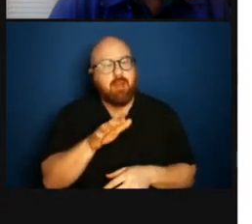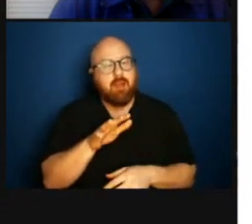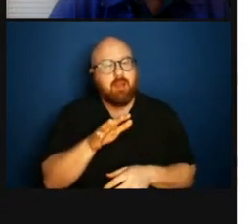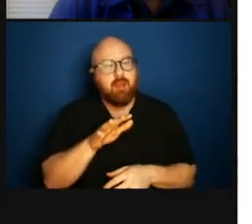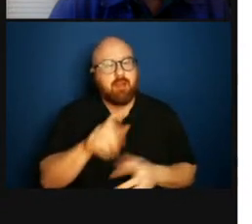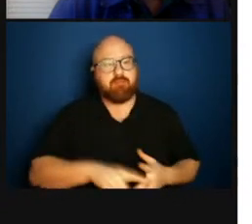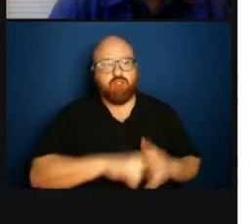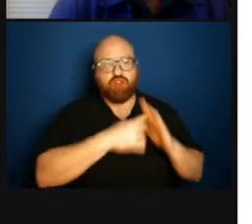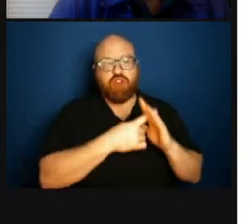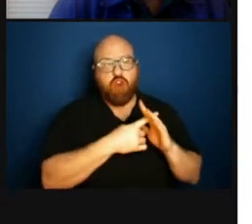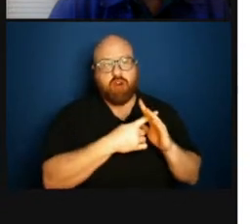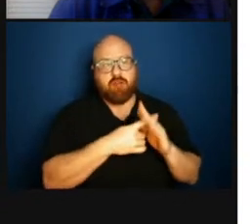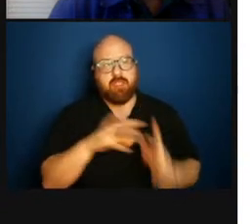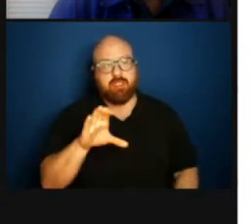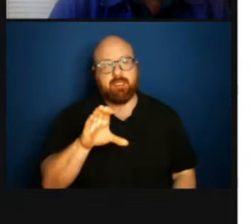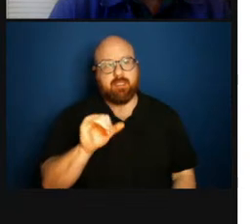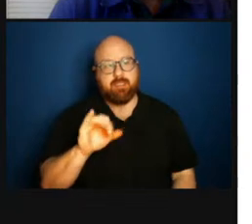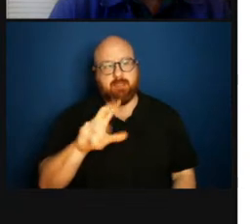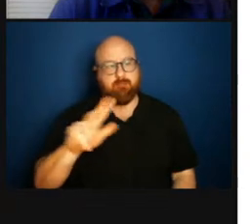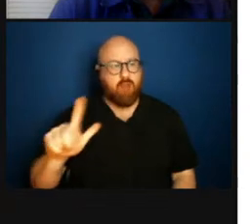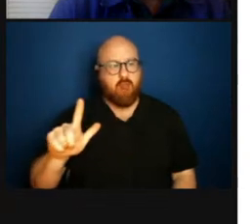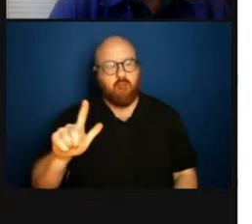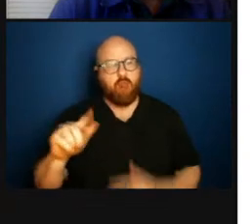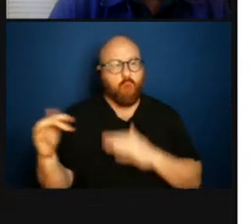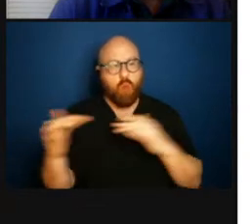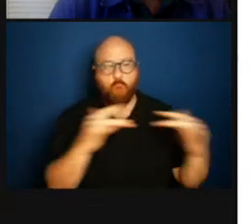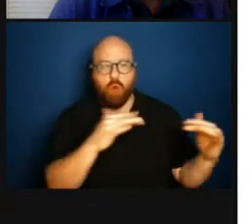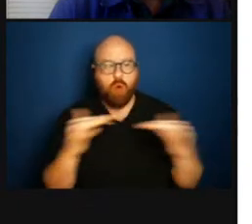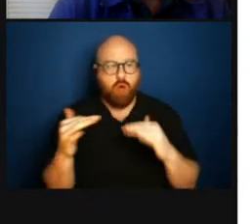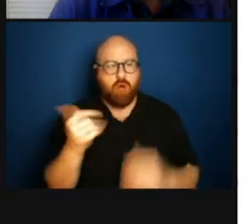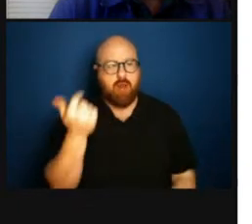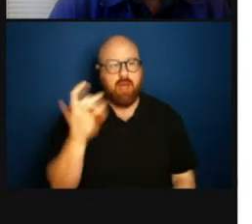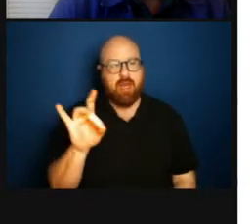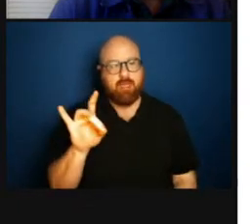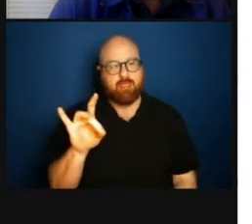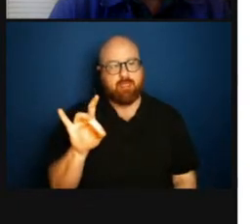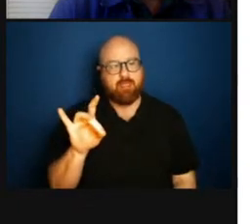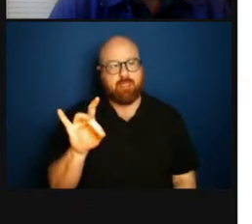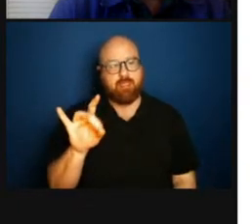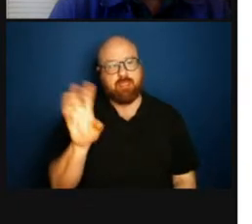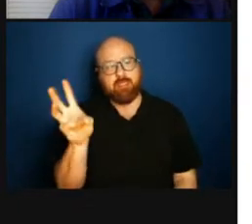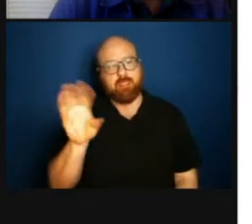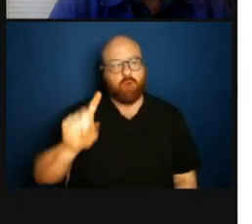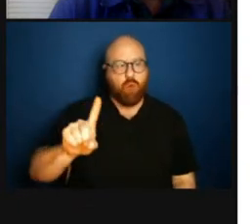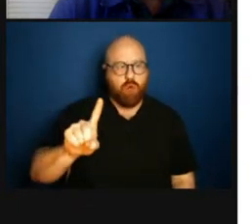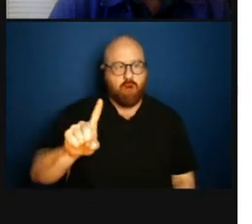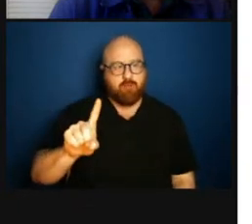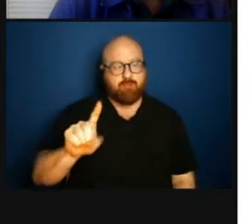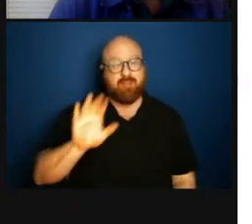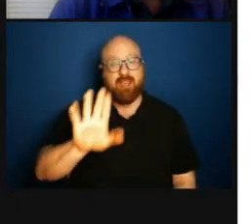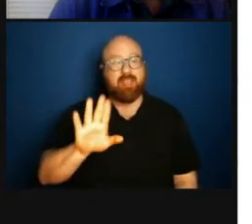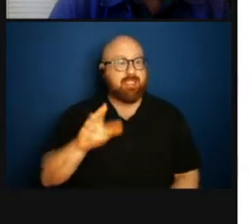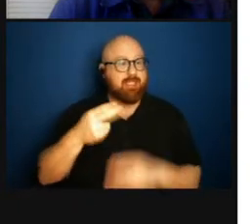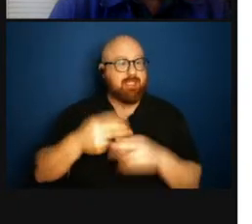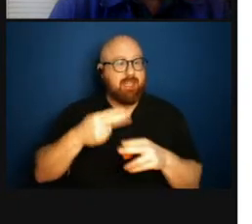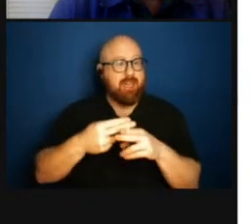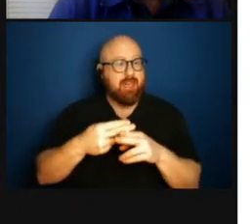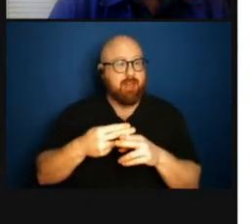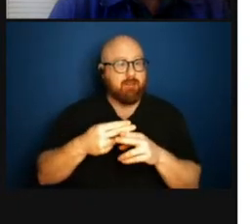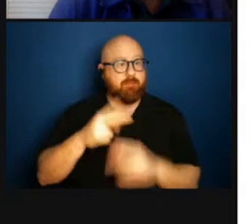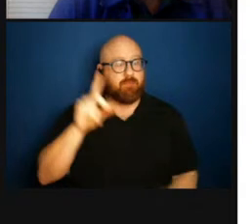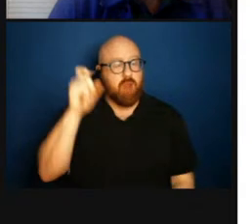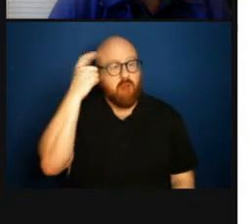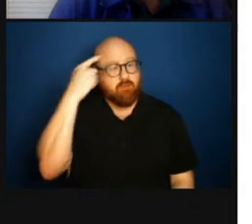of the Civil War in 1861. His name is Governor Thomas Holliday Hicks. And I will talk about him a little more